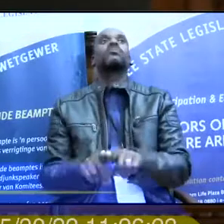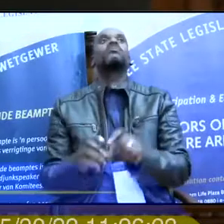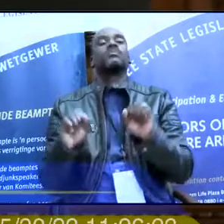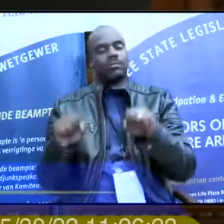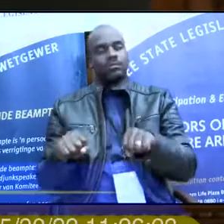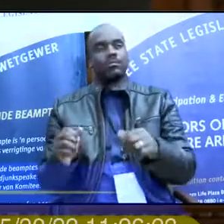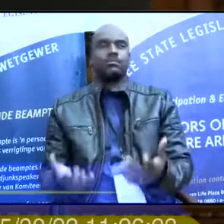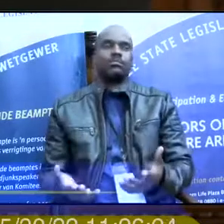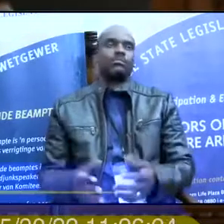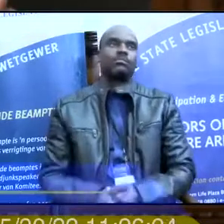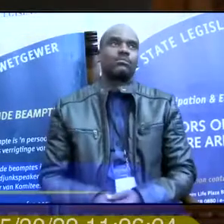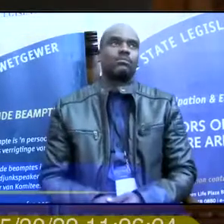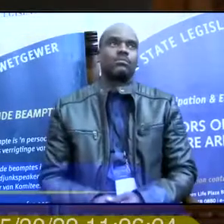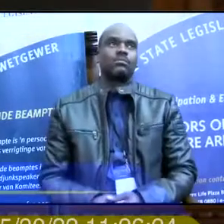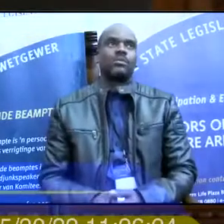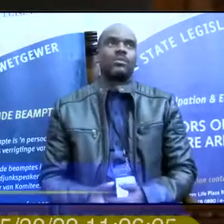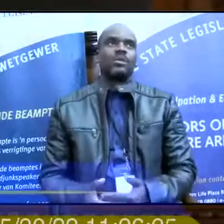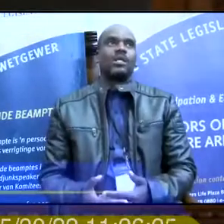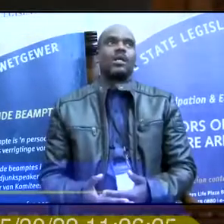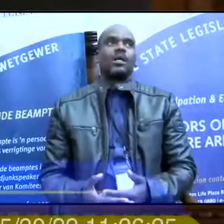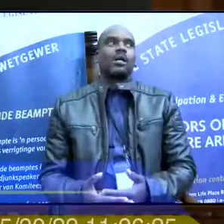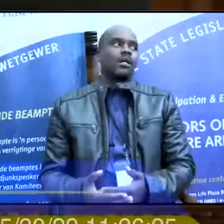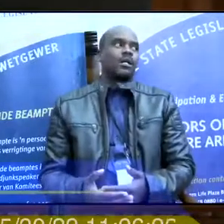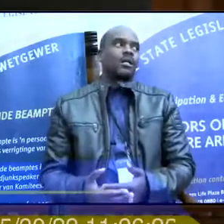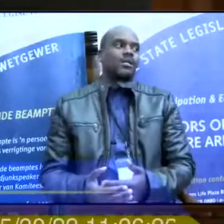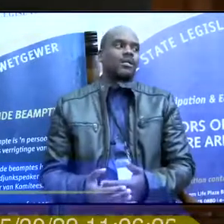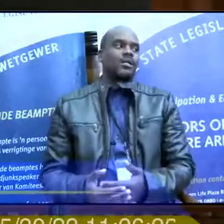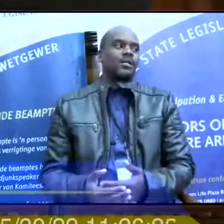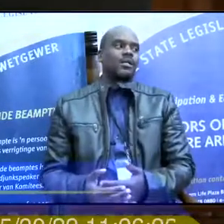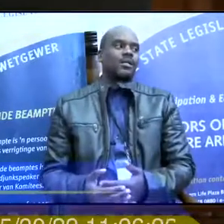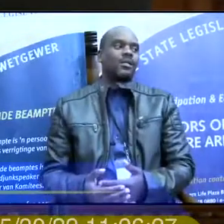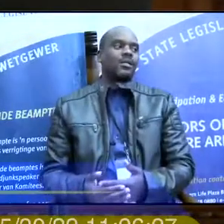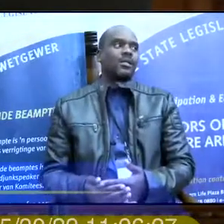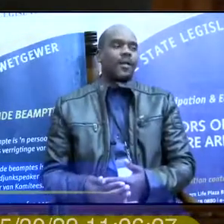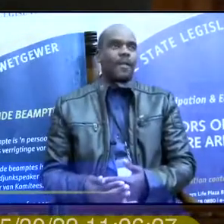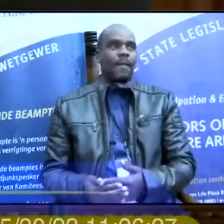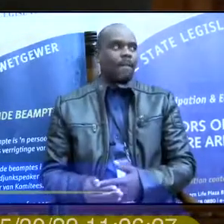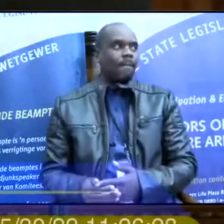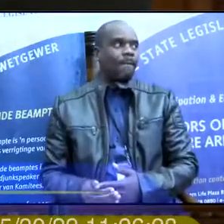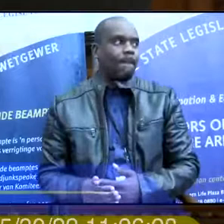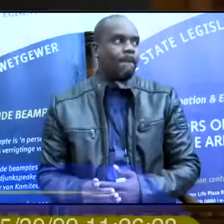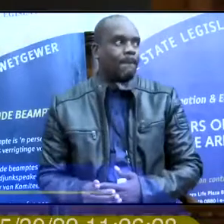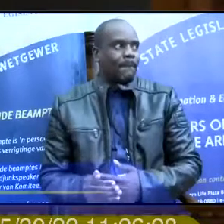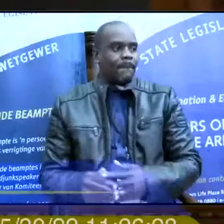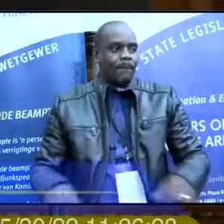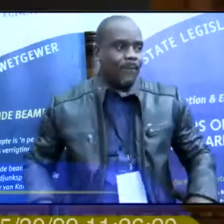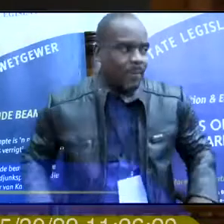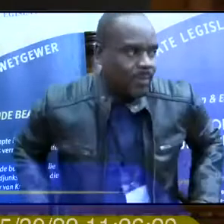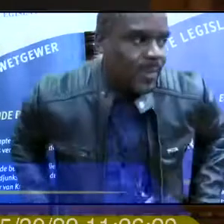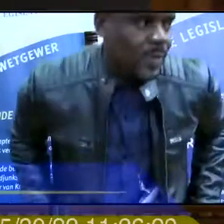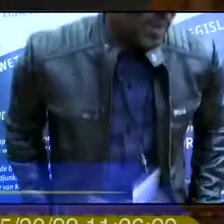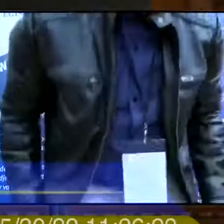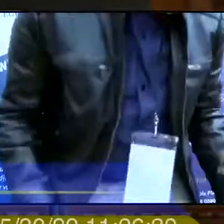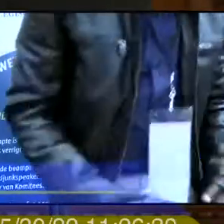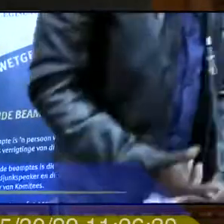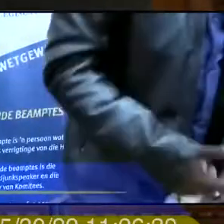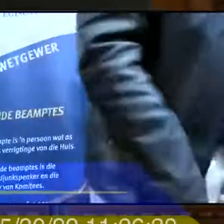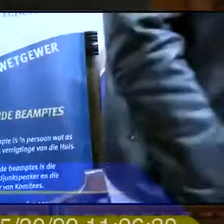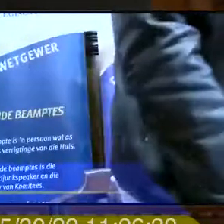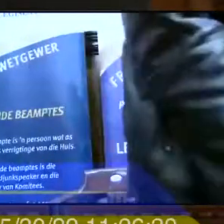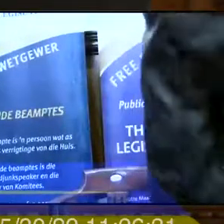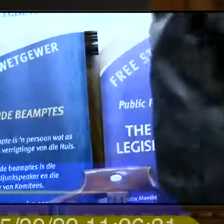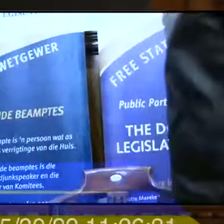necessarily dealing with the maintenance budget has now created this this effect of we struggling to deal with maintenance of